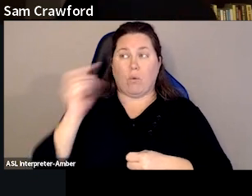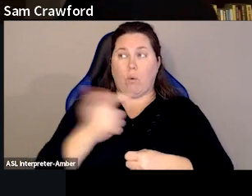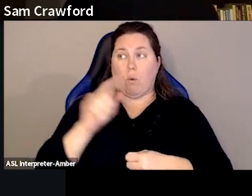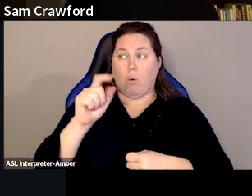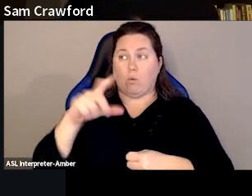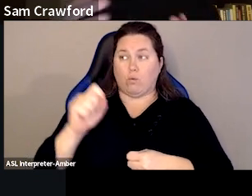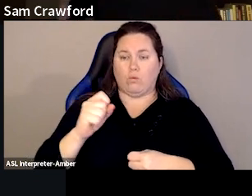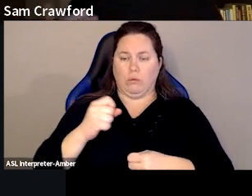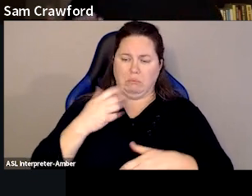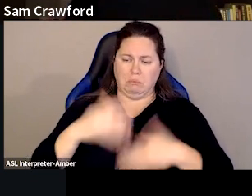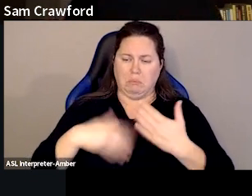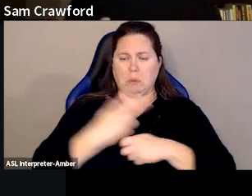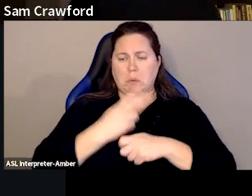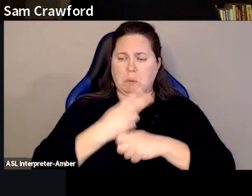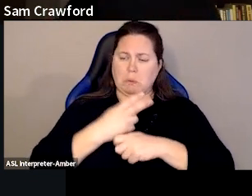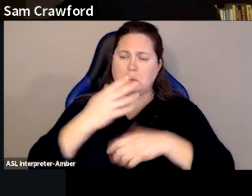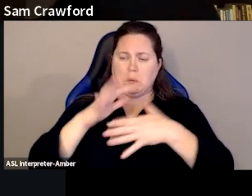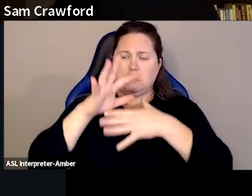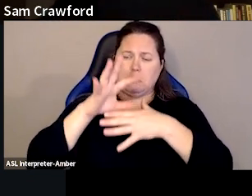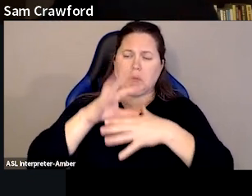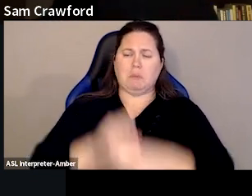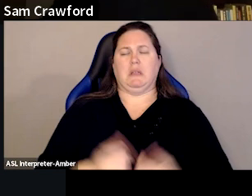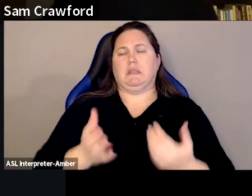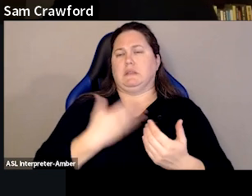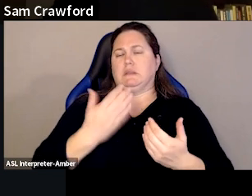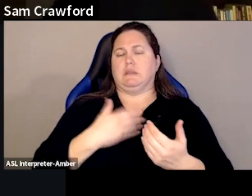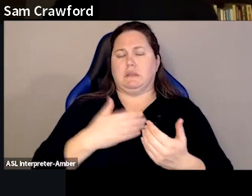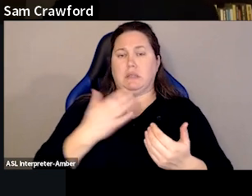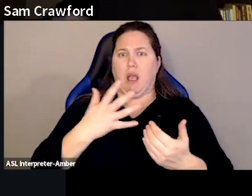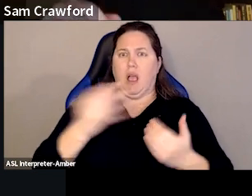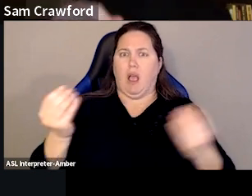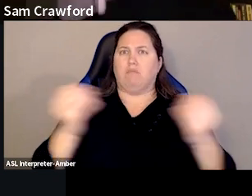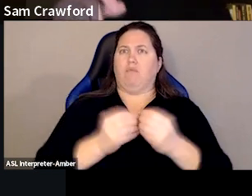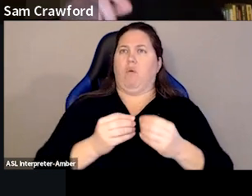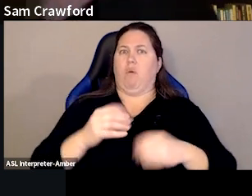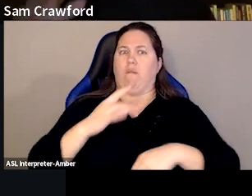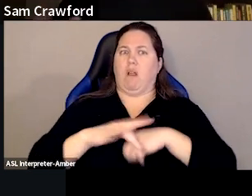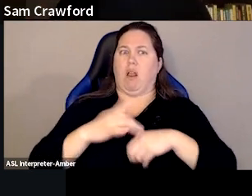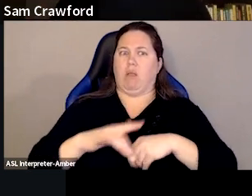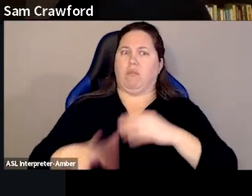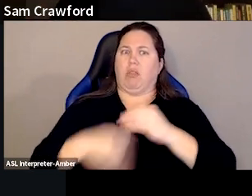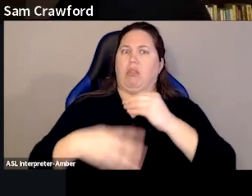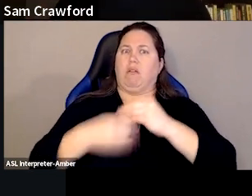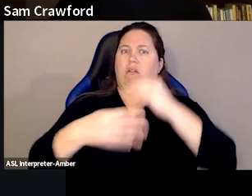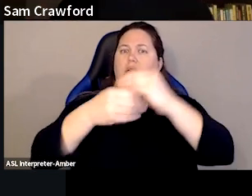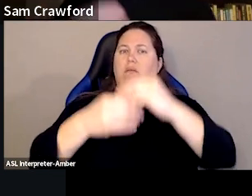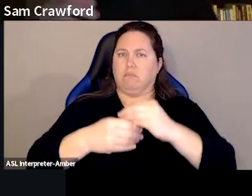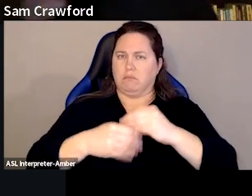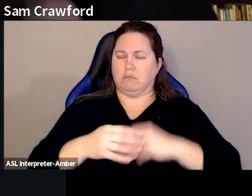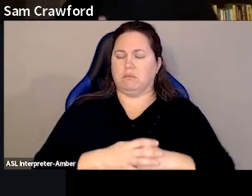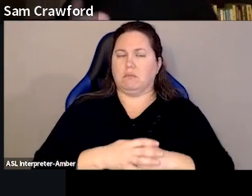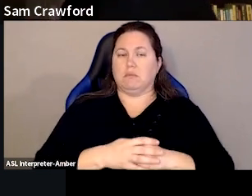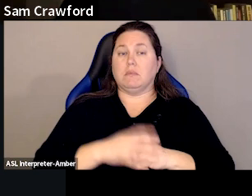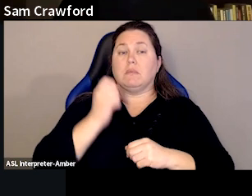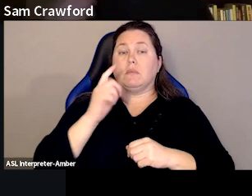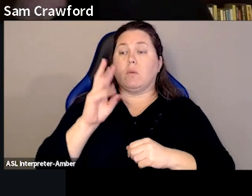to use and more widely available as time goes on. And that exact same thing is happening with web design and